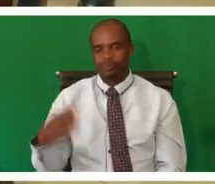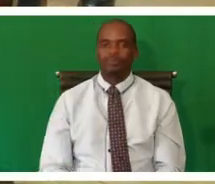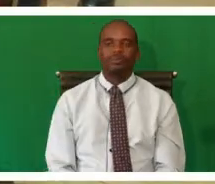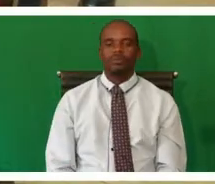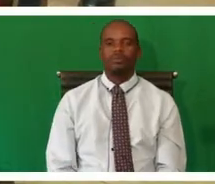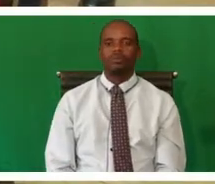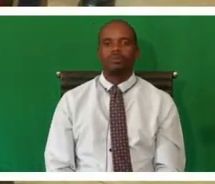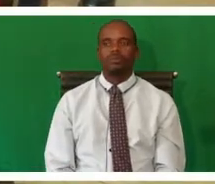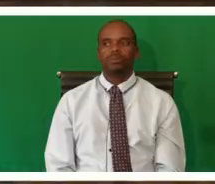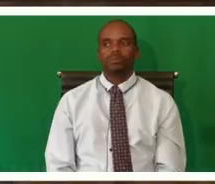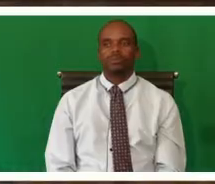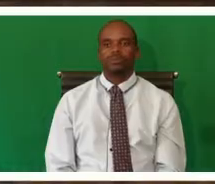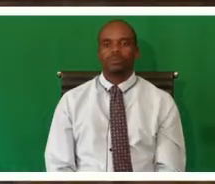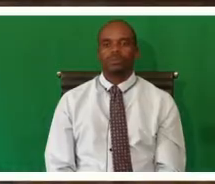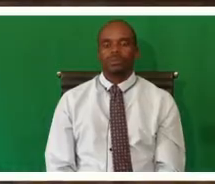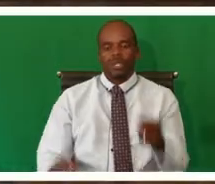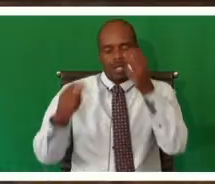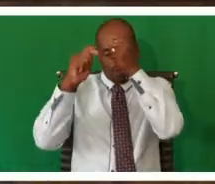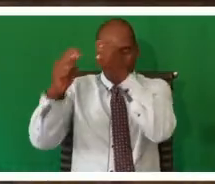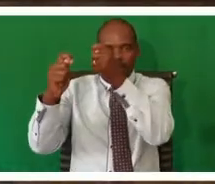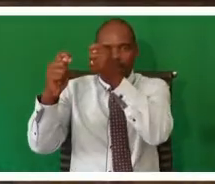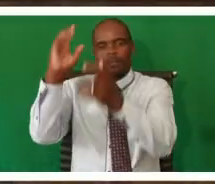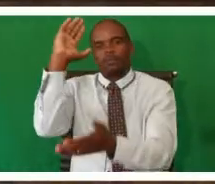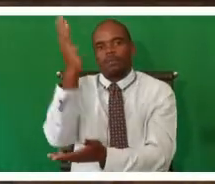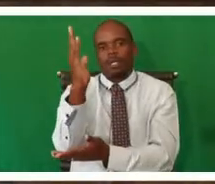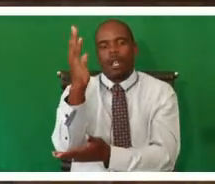Honorable Speaker,